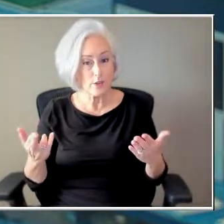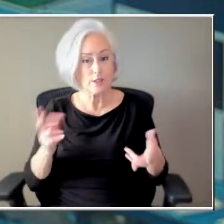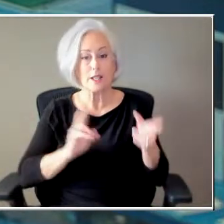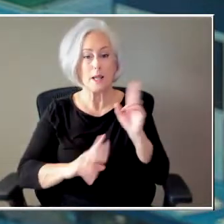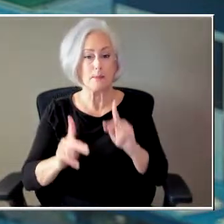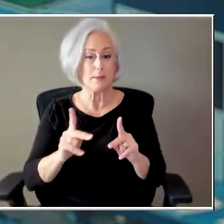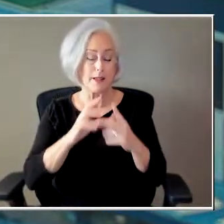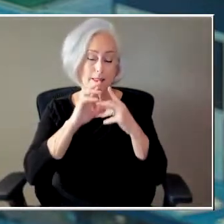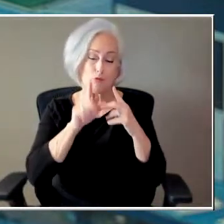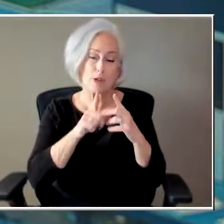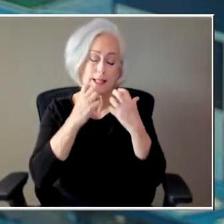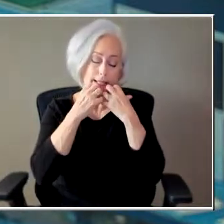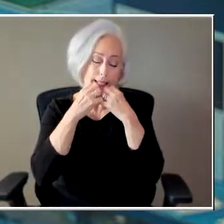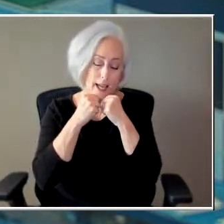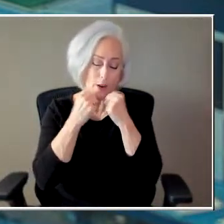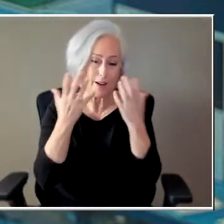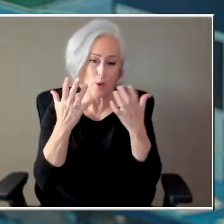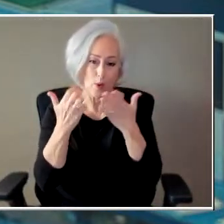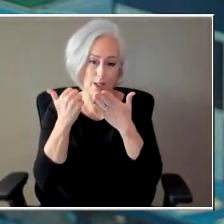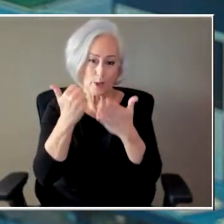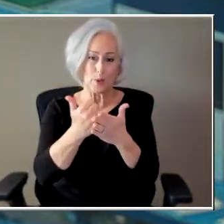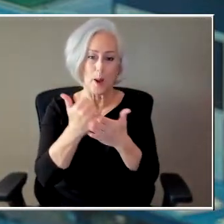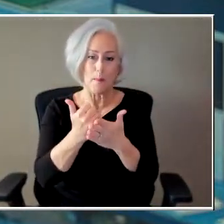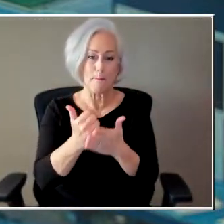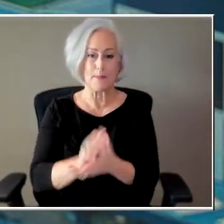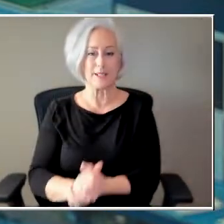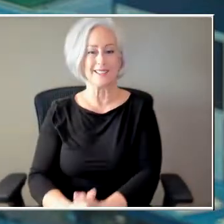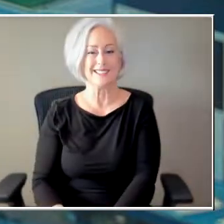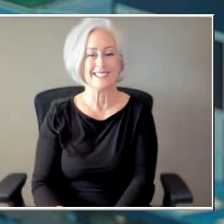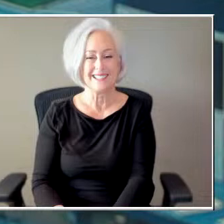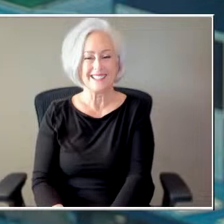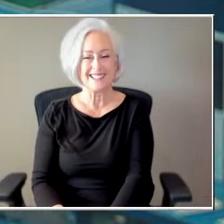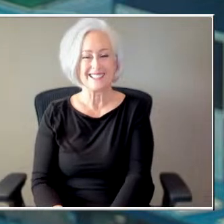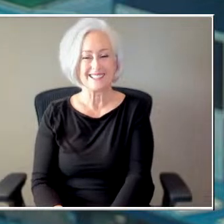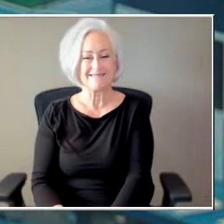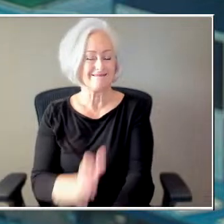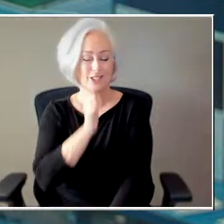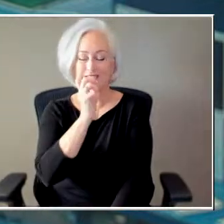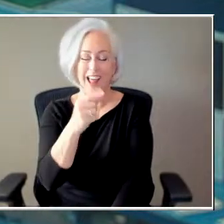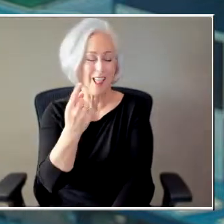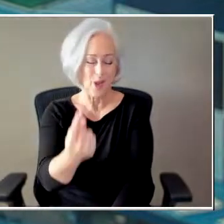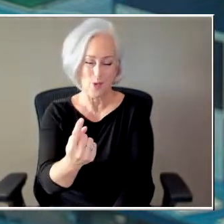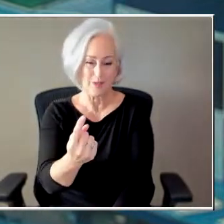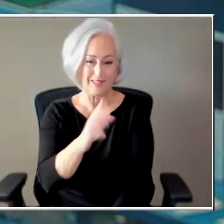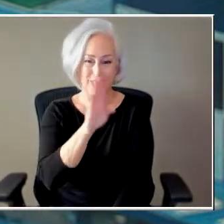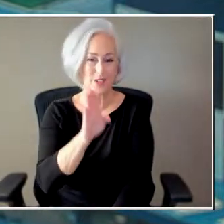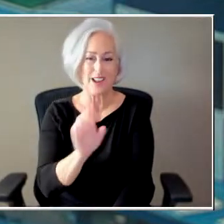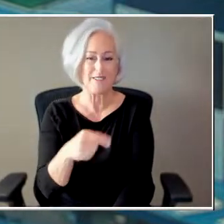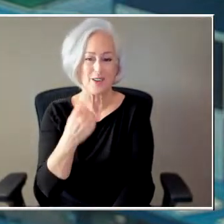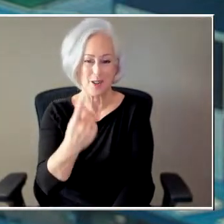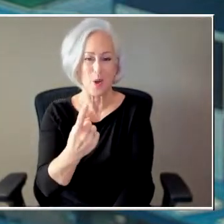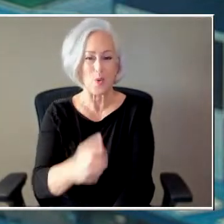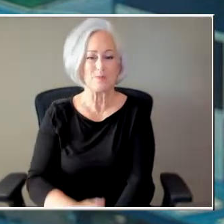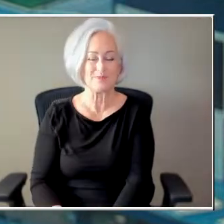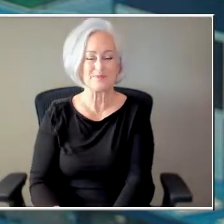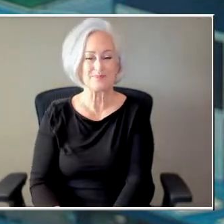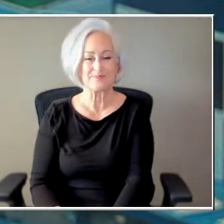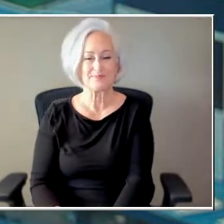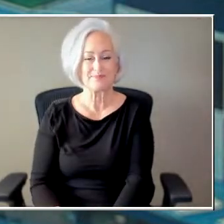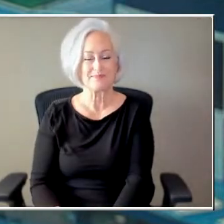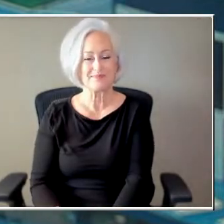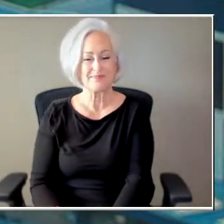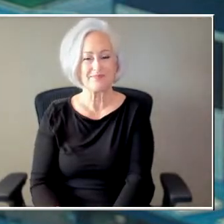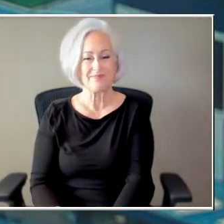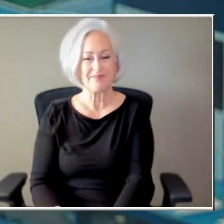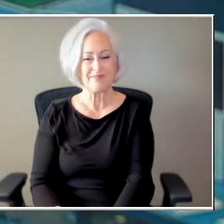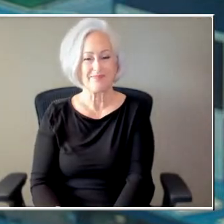help you. And just you're not alone. You're never alone in it. And